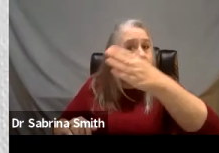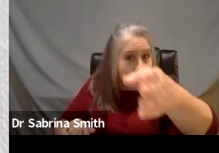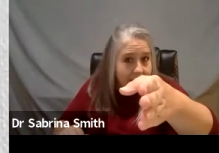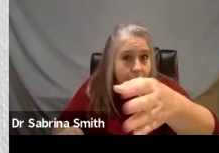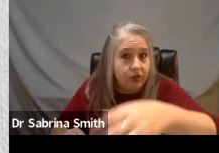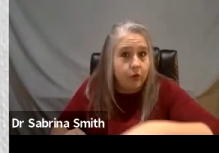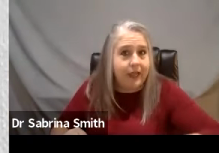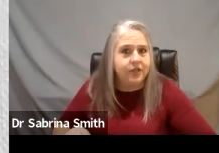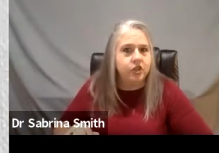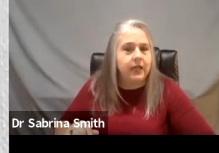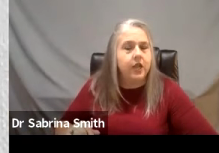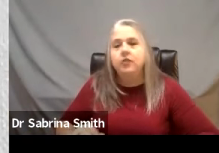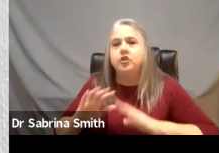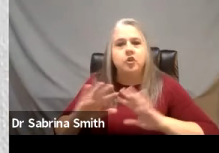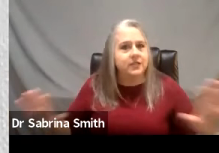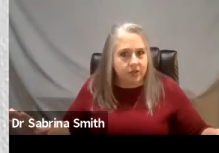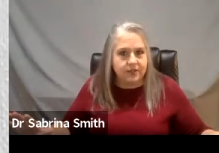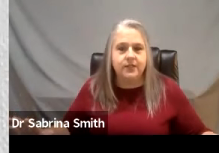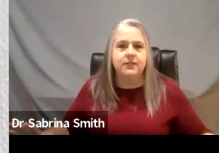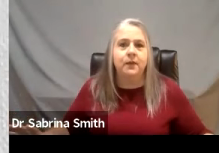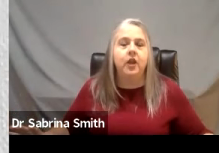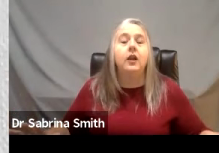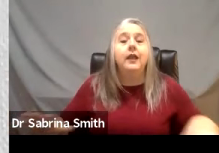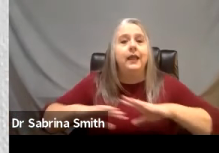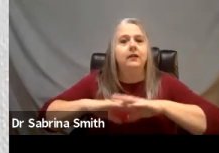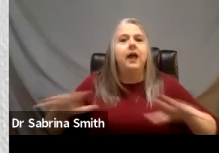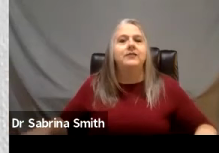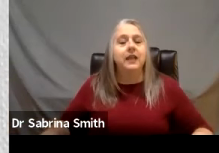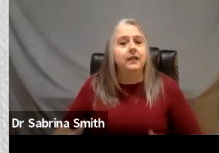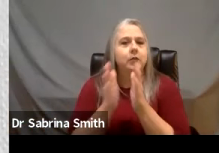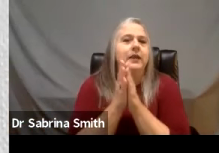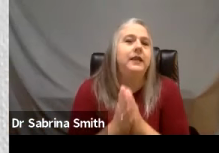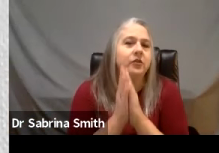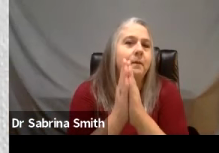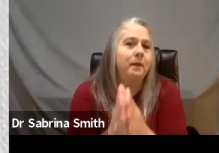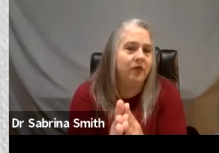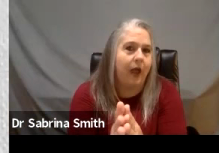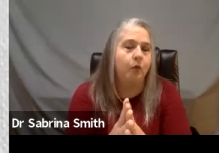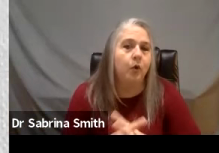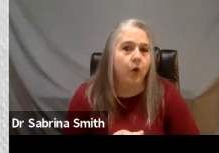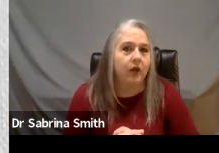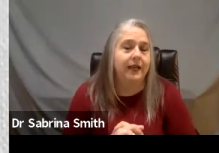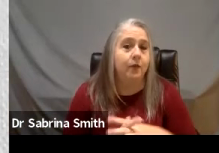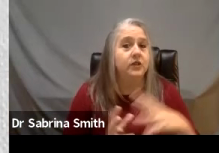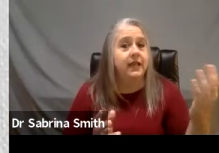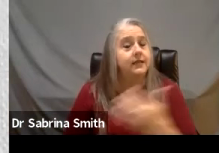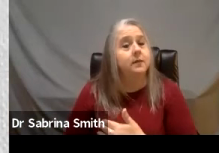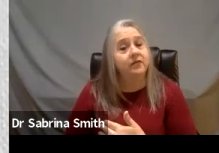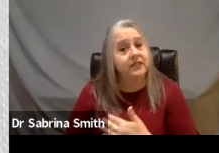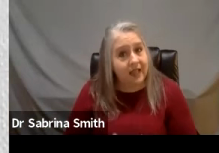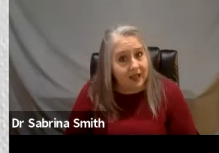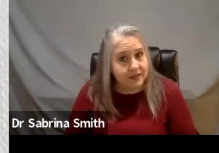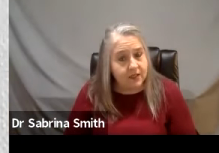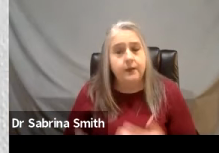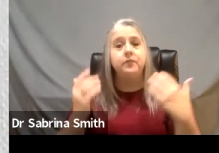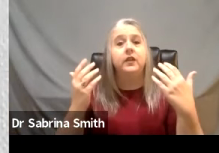if I don't check in with you occasionally, the trust starts to disappear in a live setting. So we need to remember that when we're working and we're taking some of